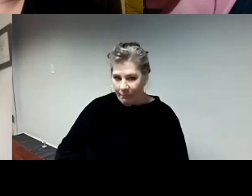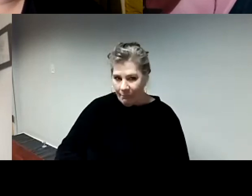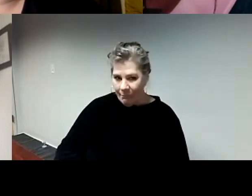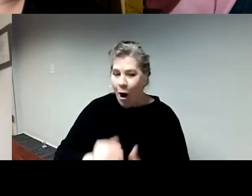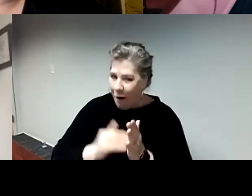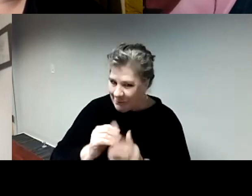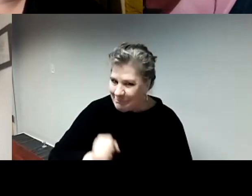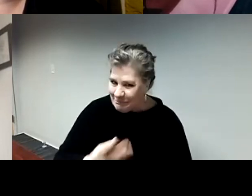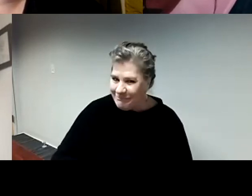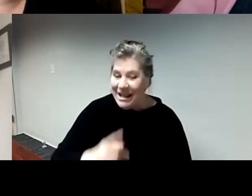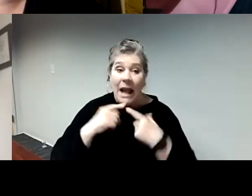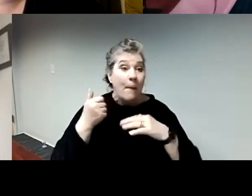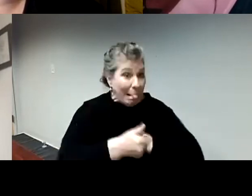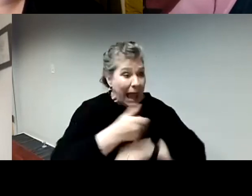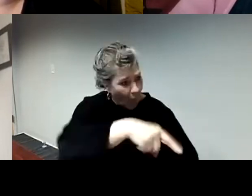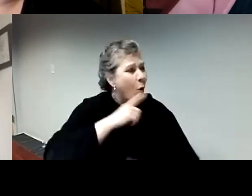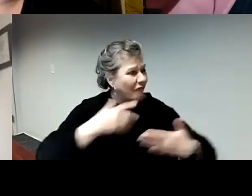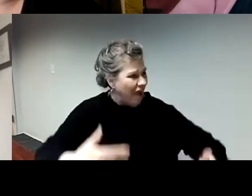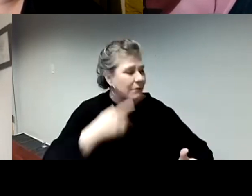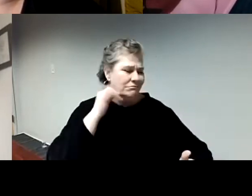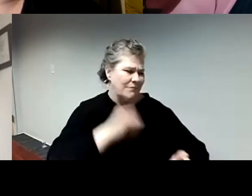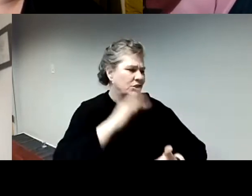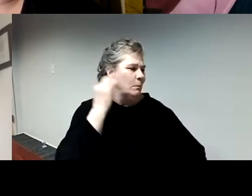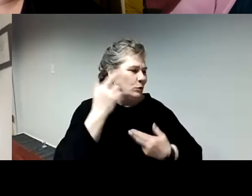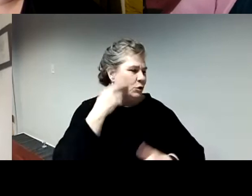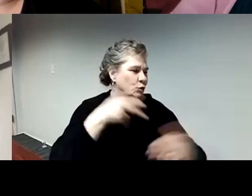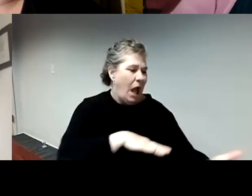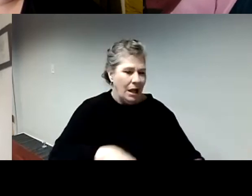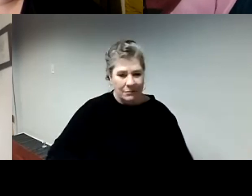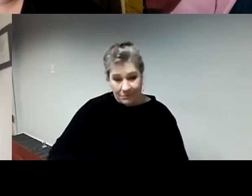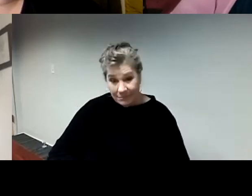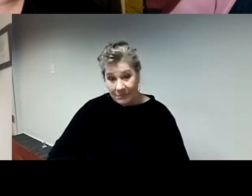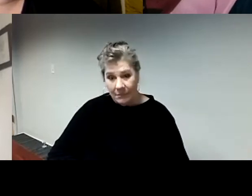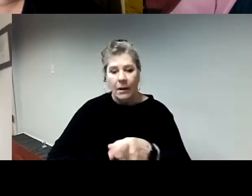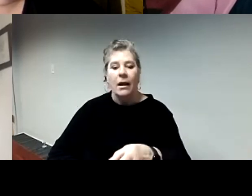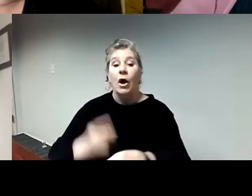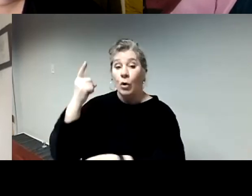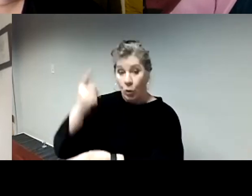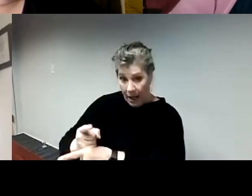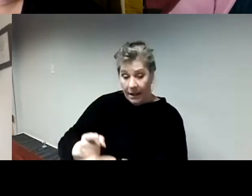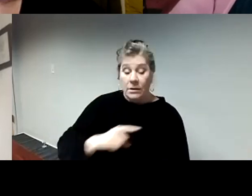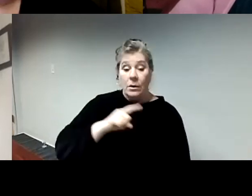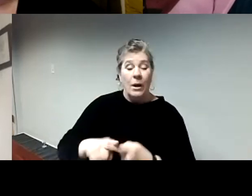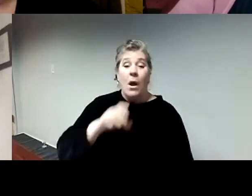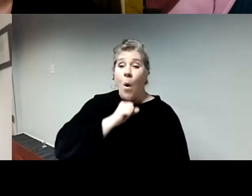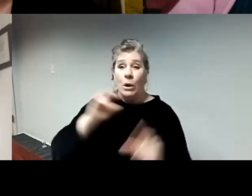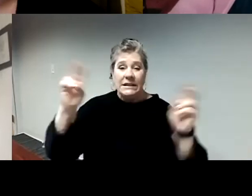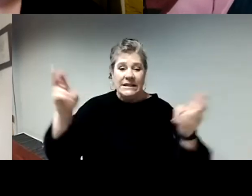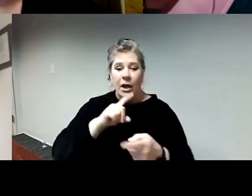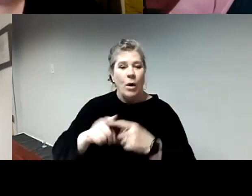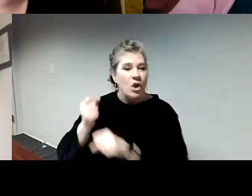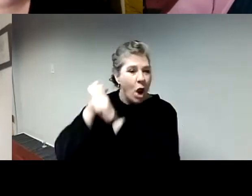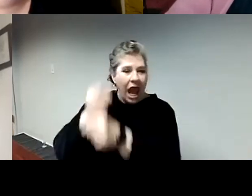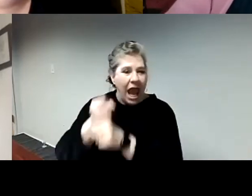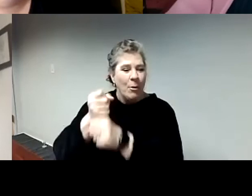of the time, and blame them for it. So. Yes. And when you know, the old saying, when you're a hammer, everything looks